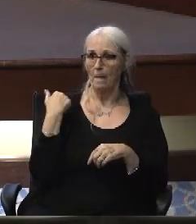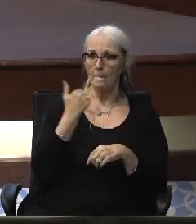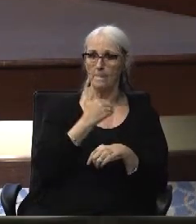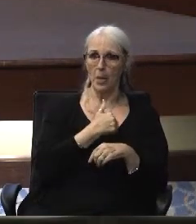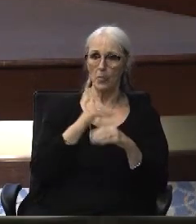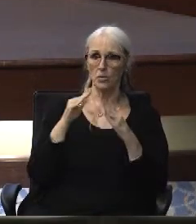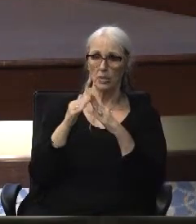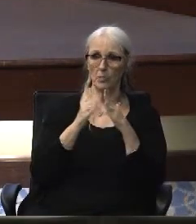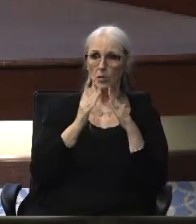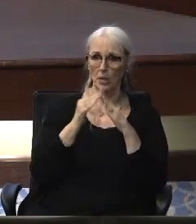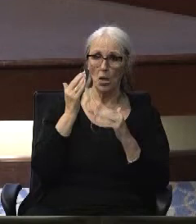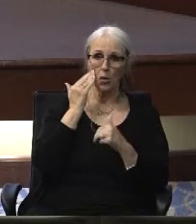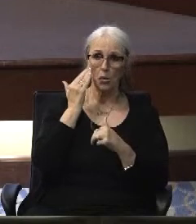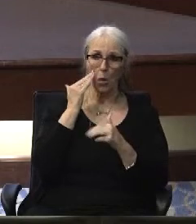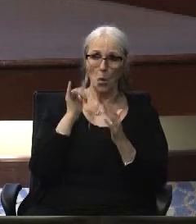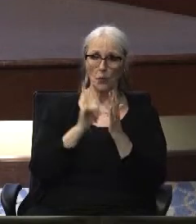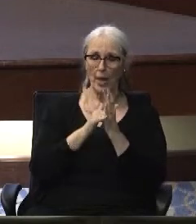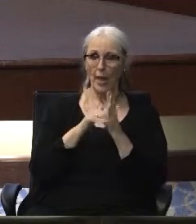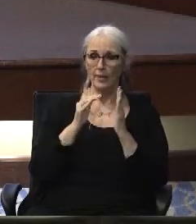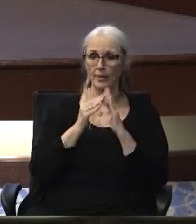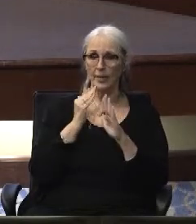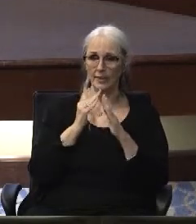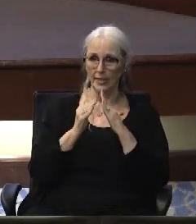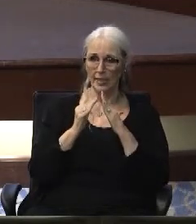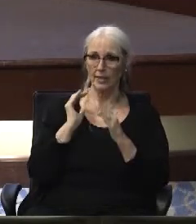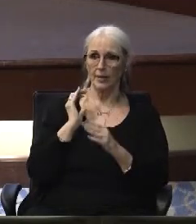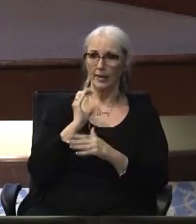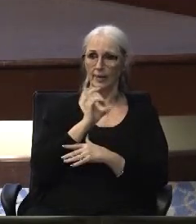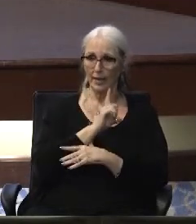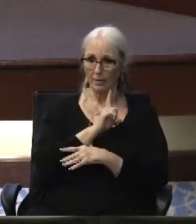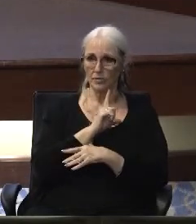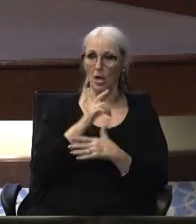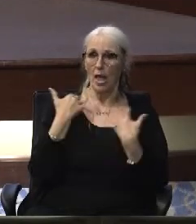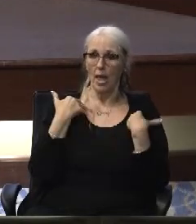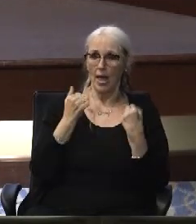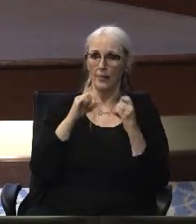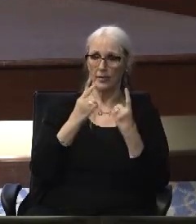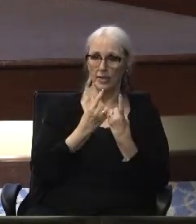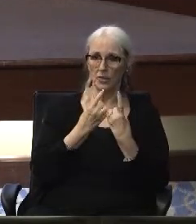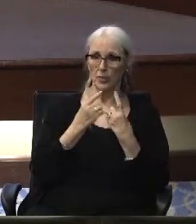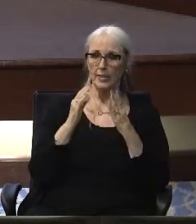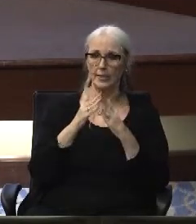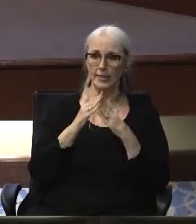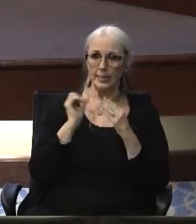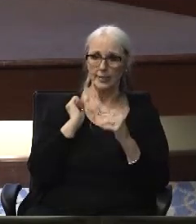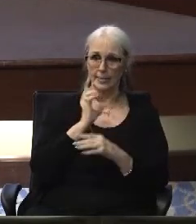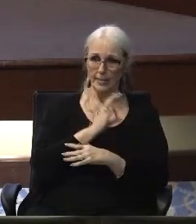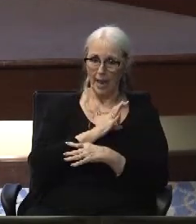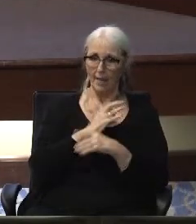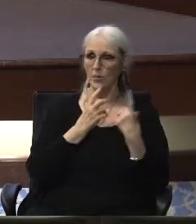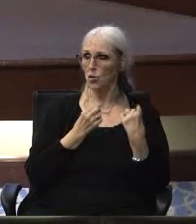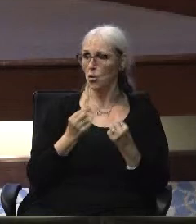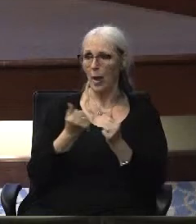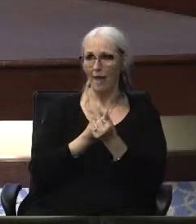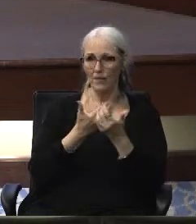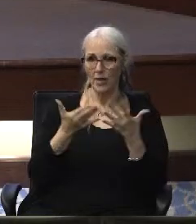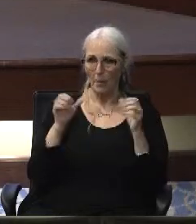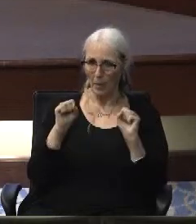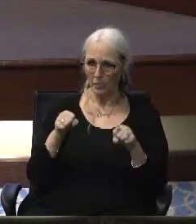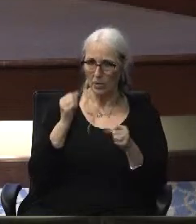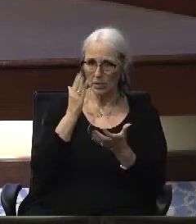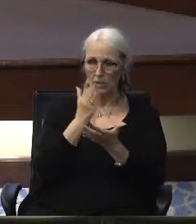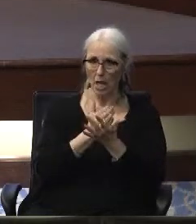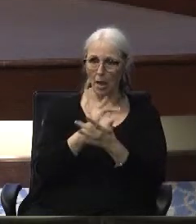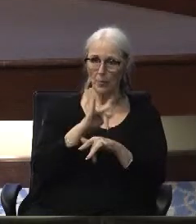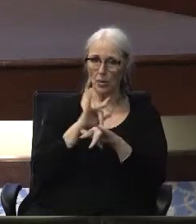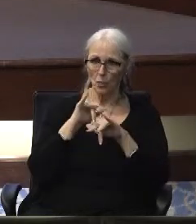community, know that this city, this council, this health district, our city staff are doing everything they can to stop the spread of this